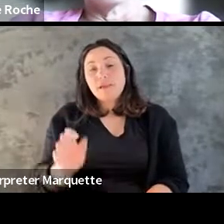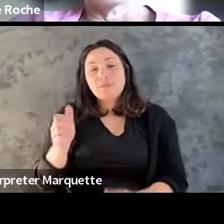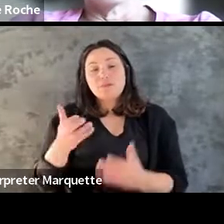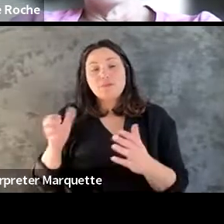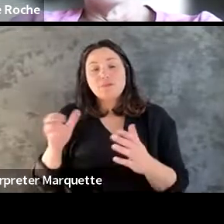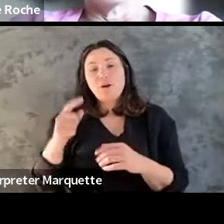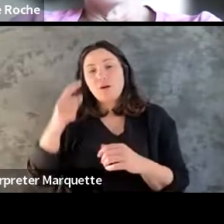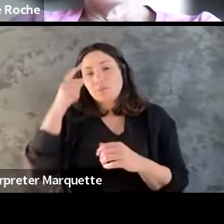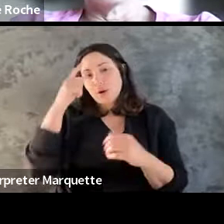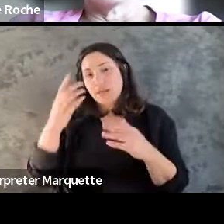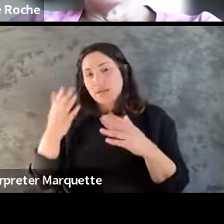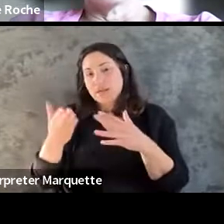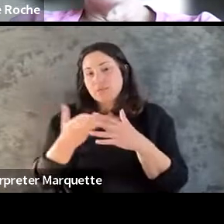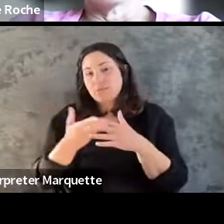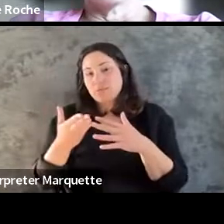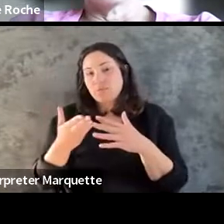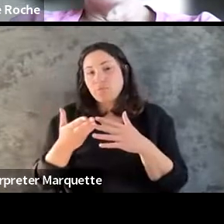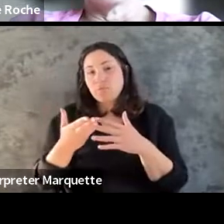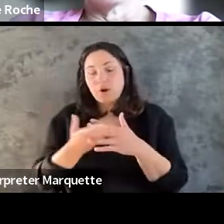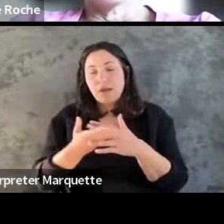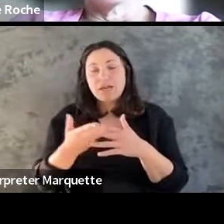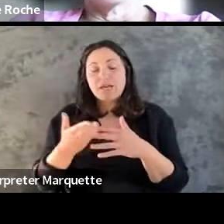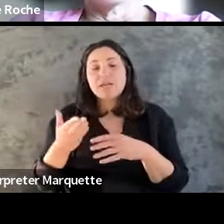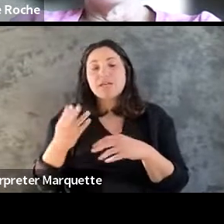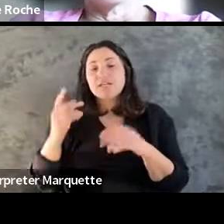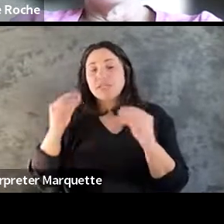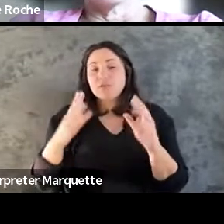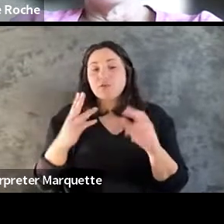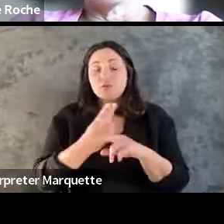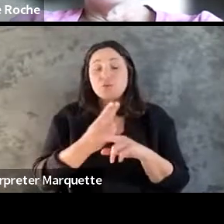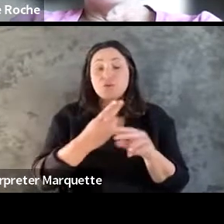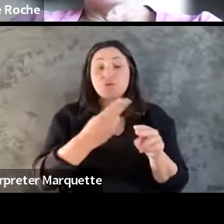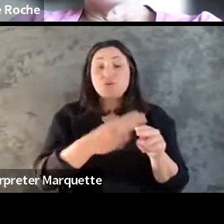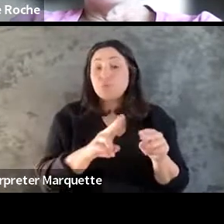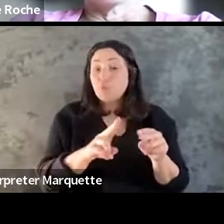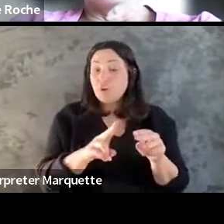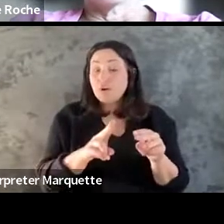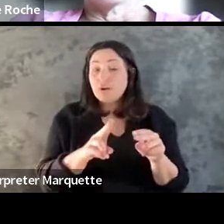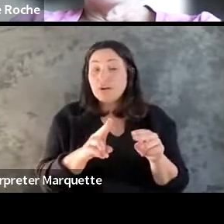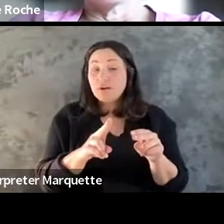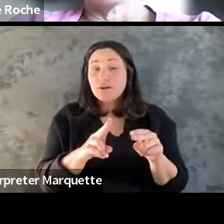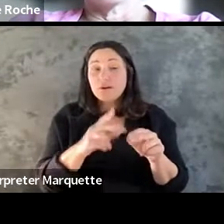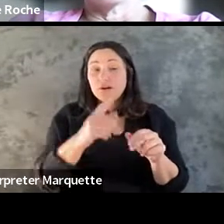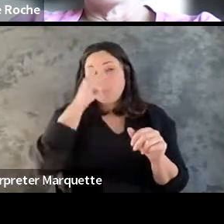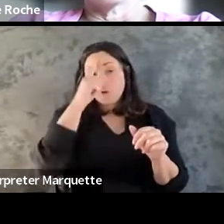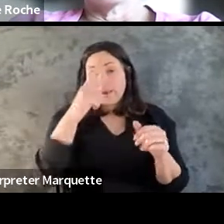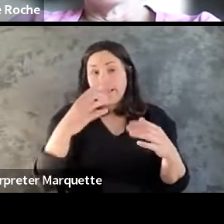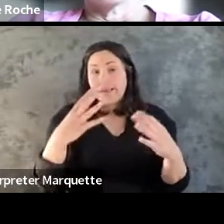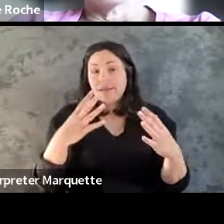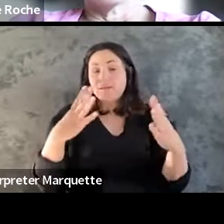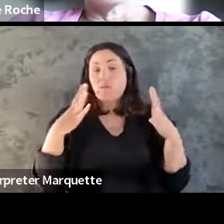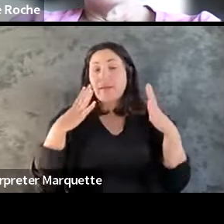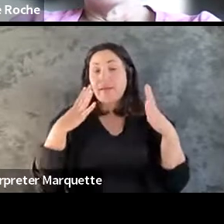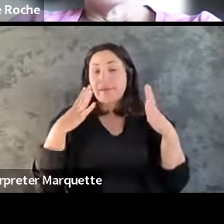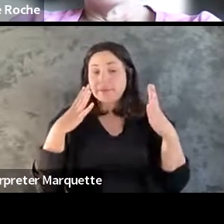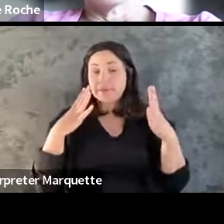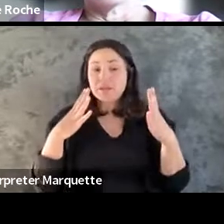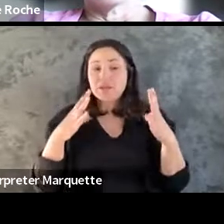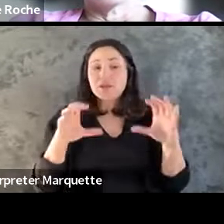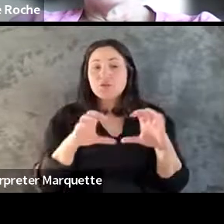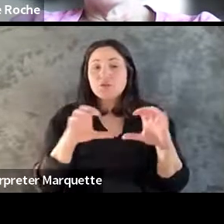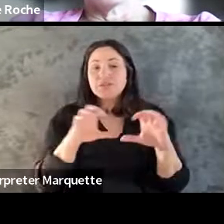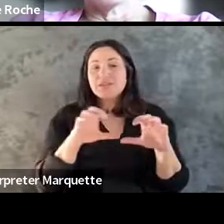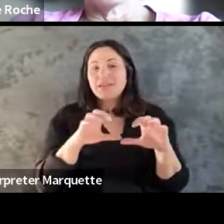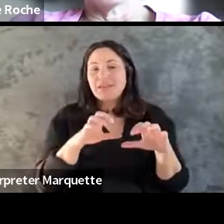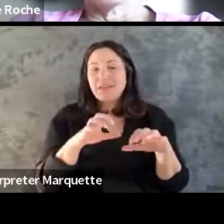brain breaks, where teachers will use shorter kind of brain breaks where it's a video where they're doing something active.